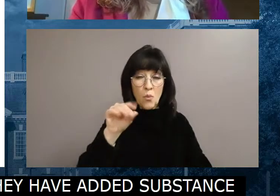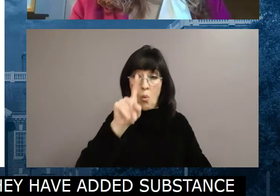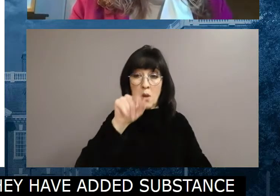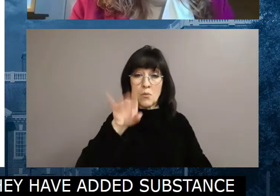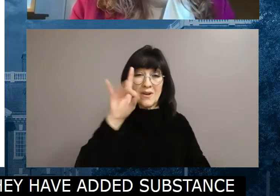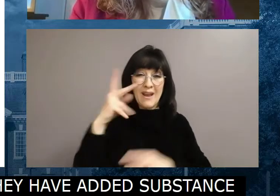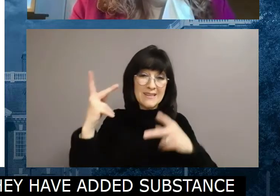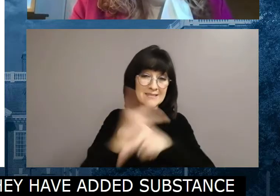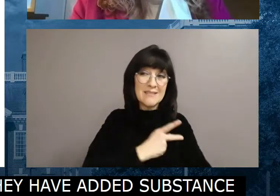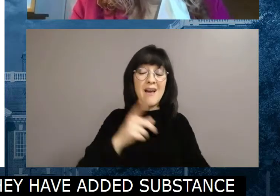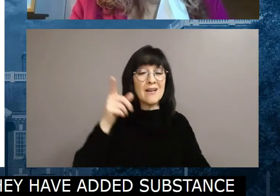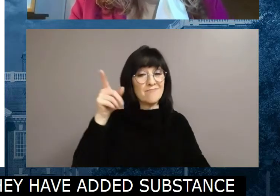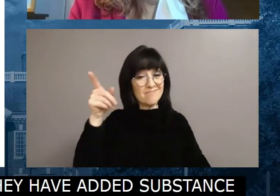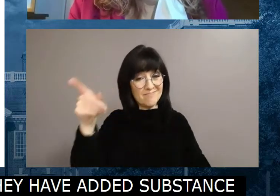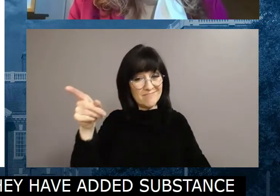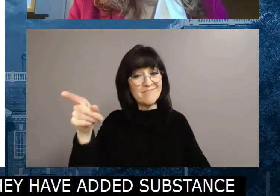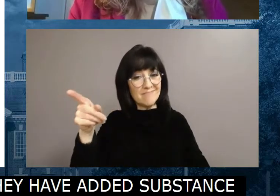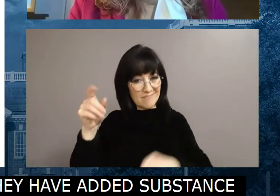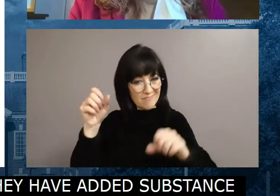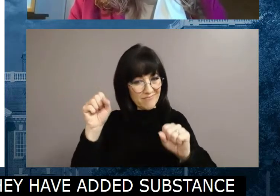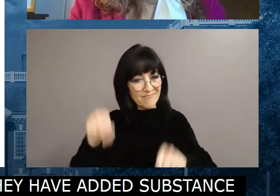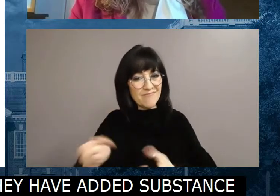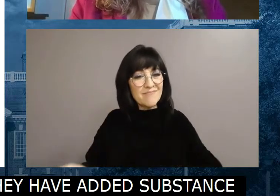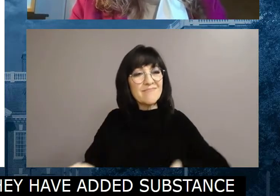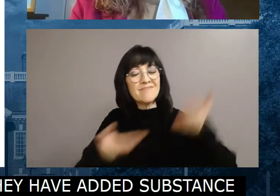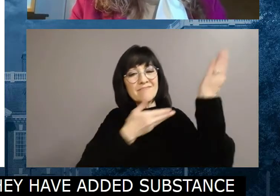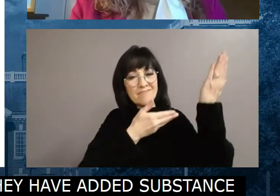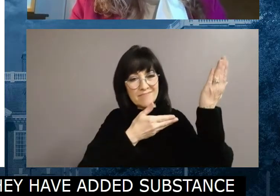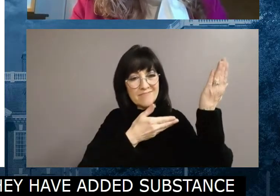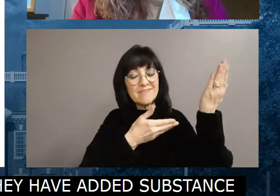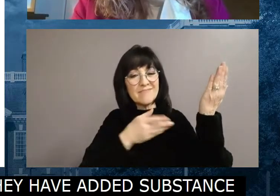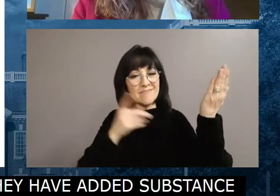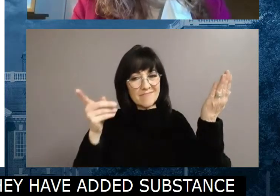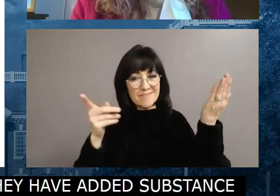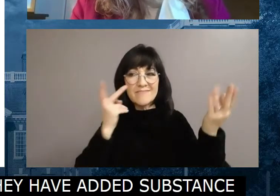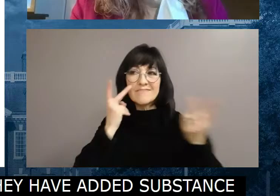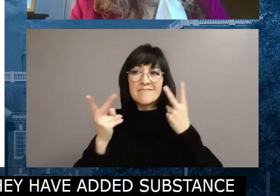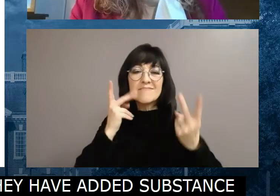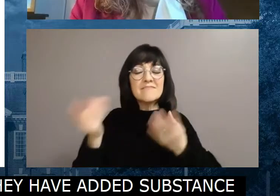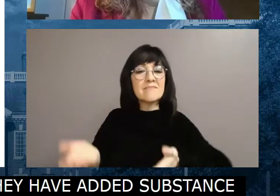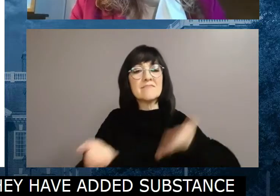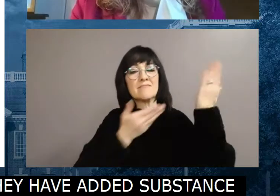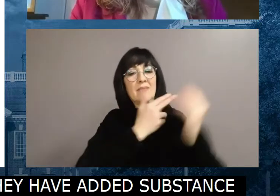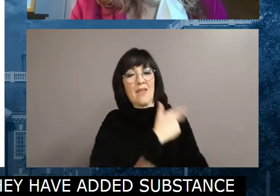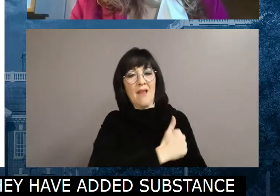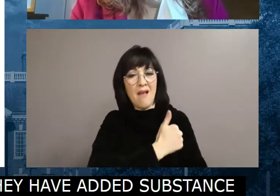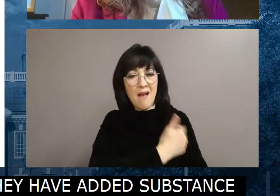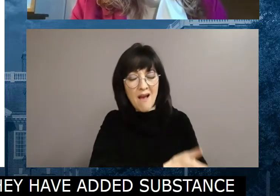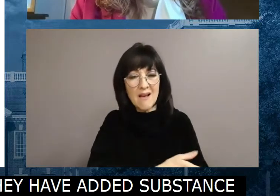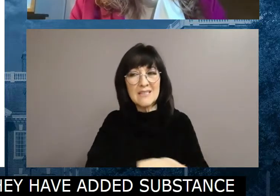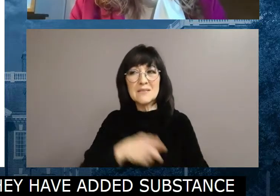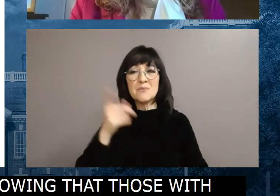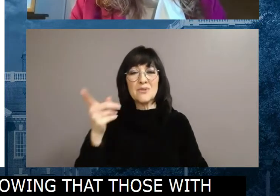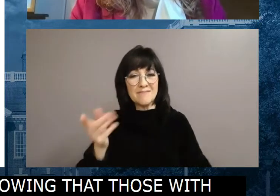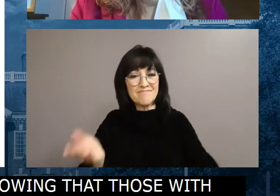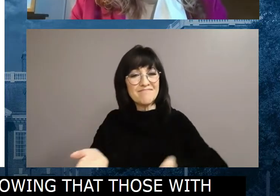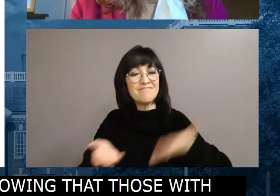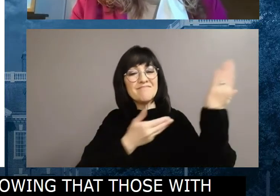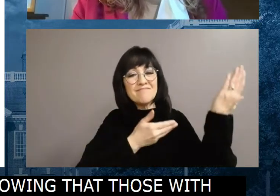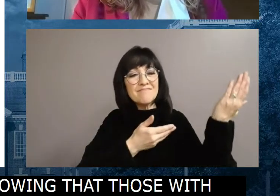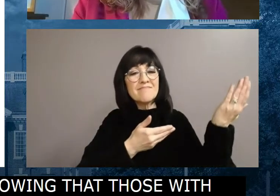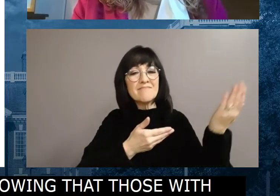almost 1.5 times more likely to need a ventilator to breathe, and 1.3 times more likely to die than those without a substance